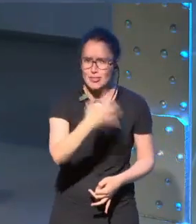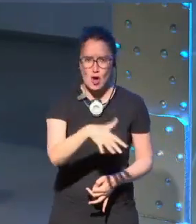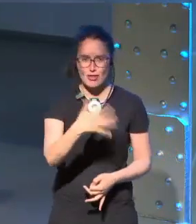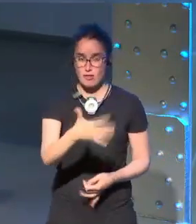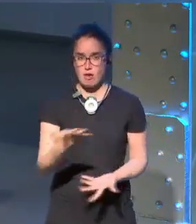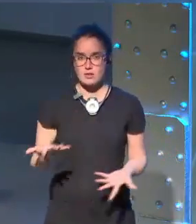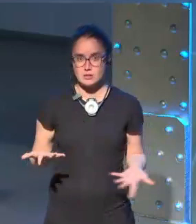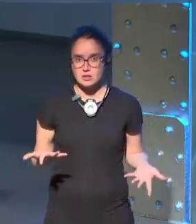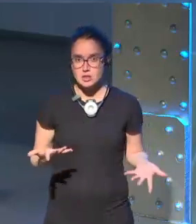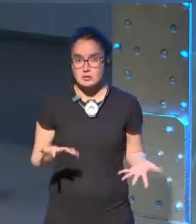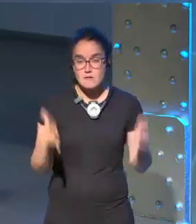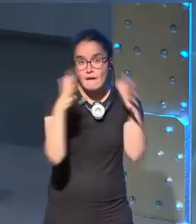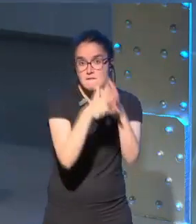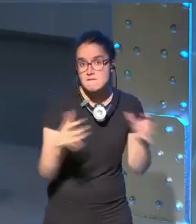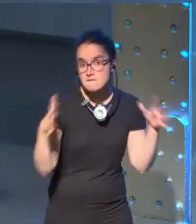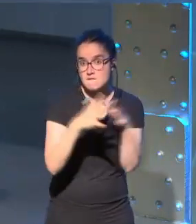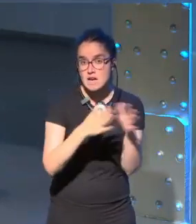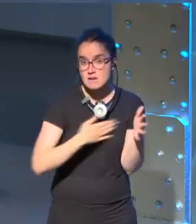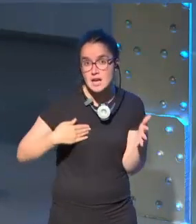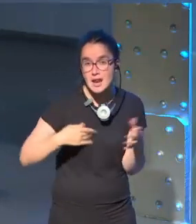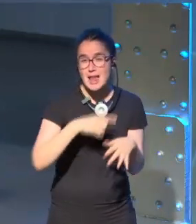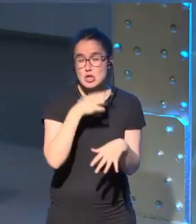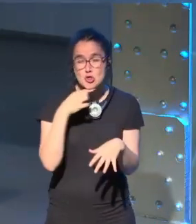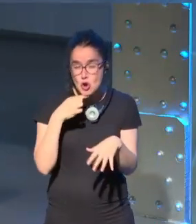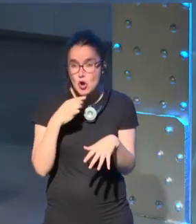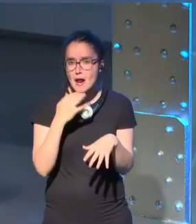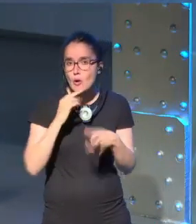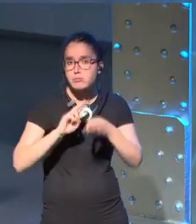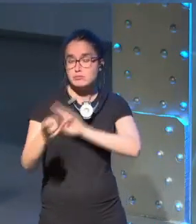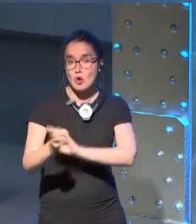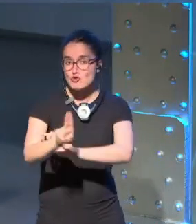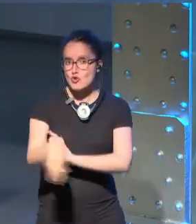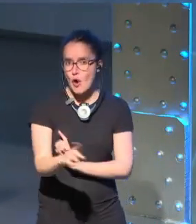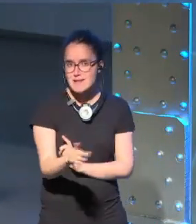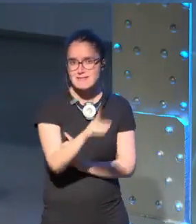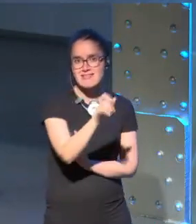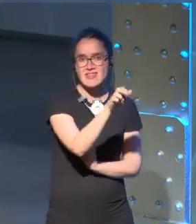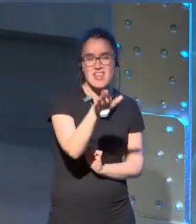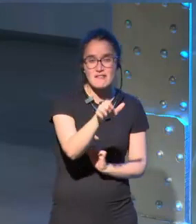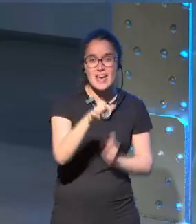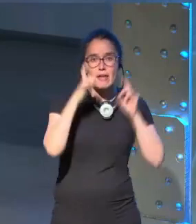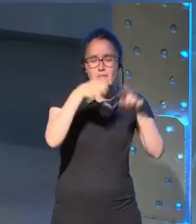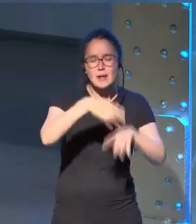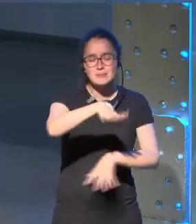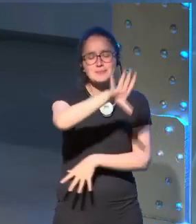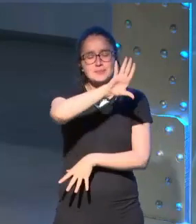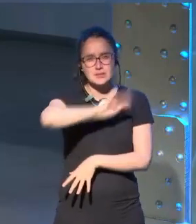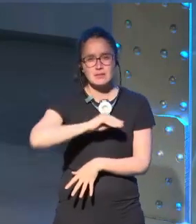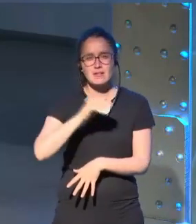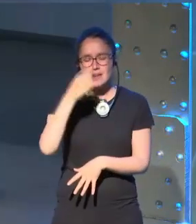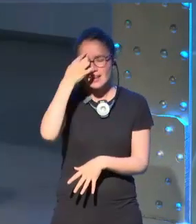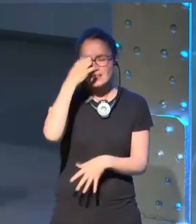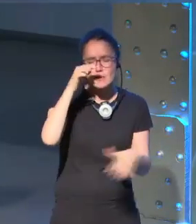to respond to someone's pain. What it is with Gurney is trying to understand. He wants to get to the truth of the